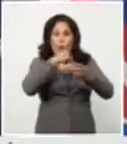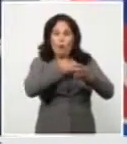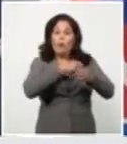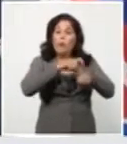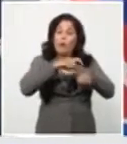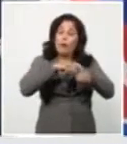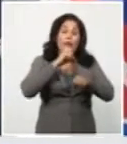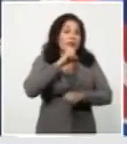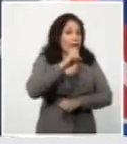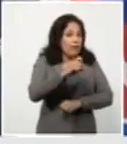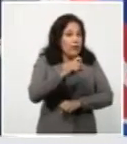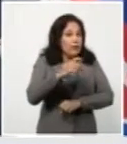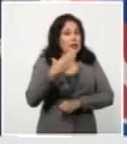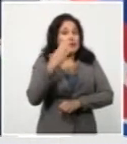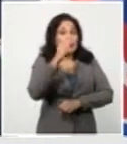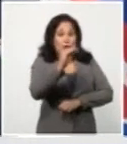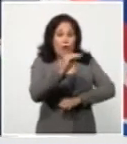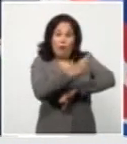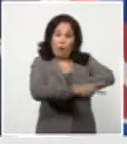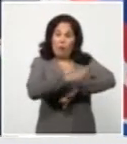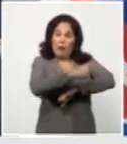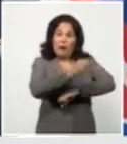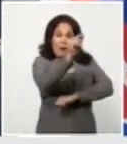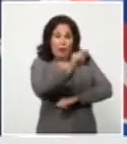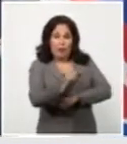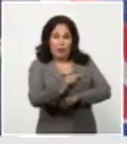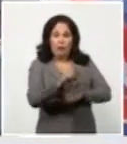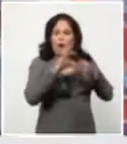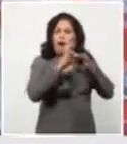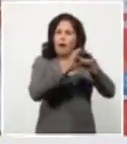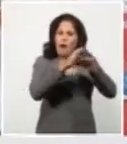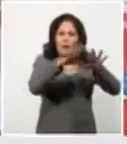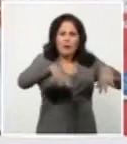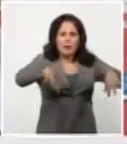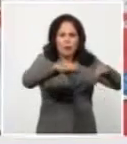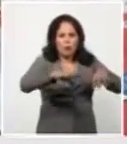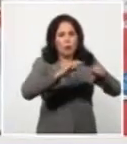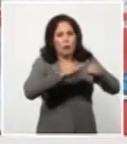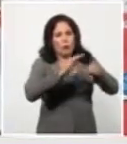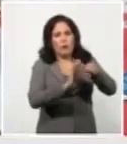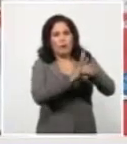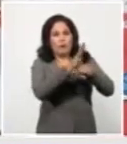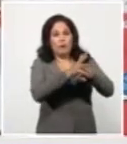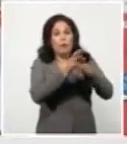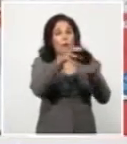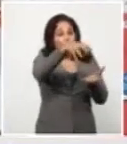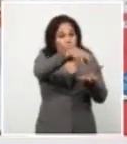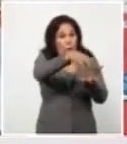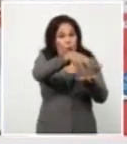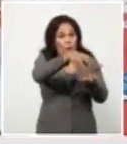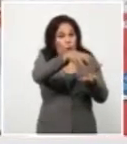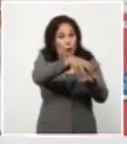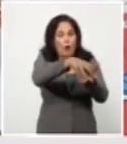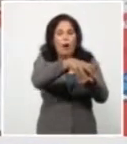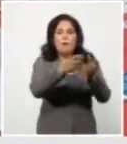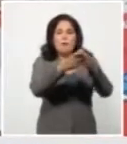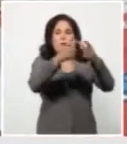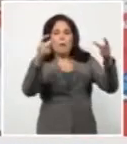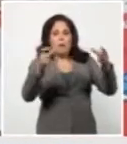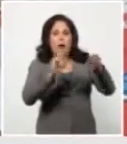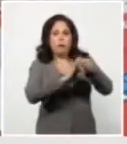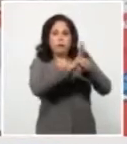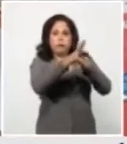And these health professionals responded to Italy's call. While deployed there, they